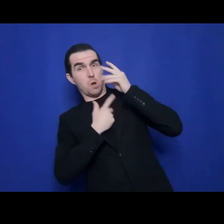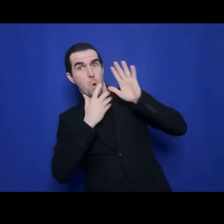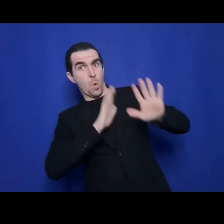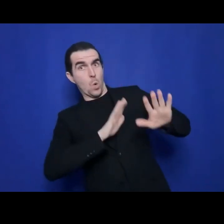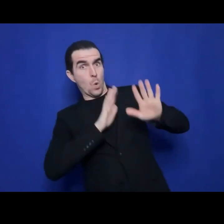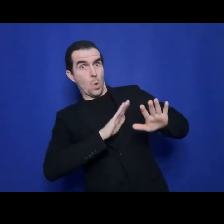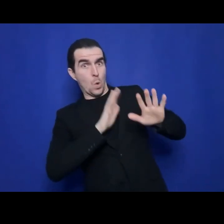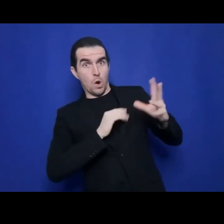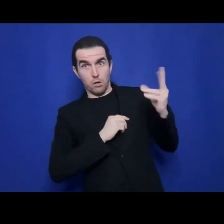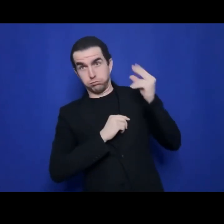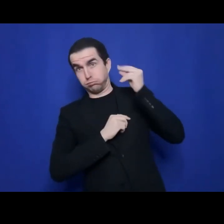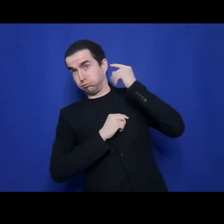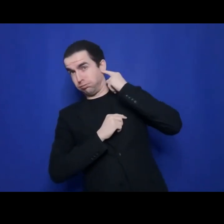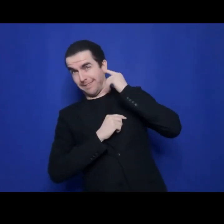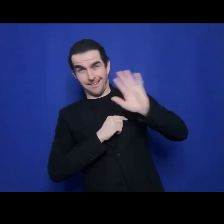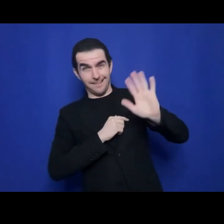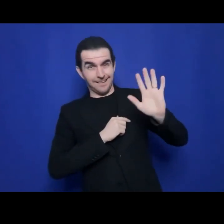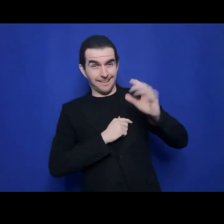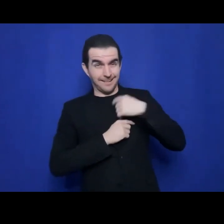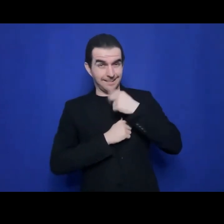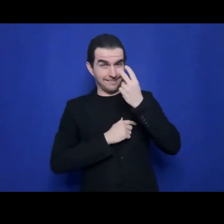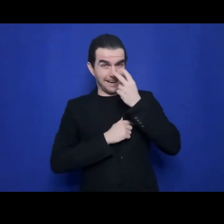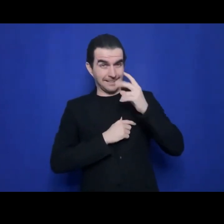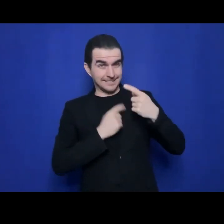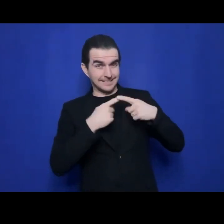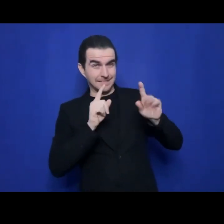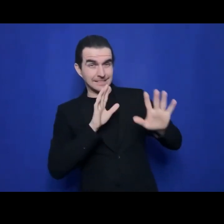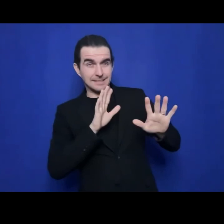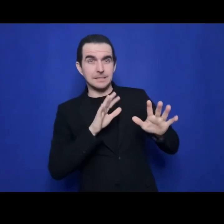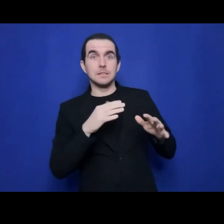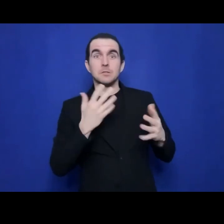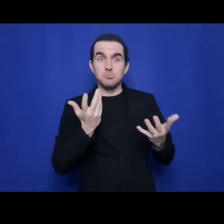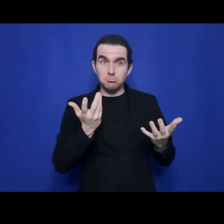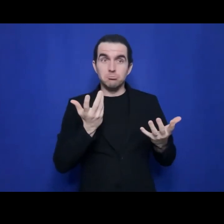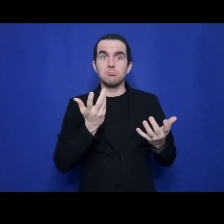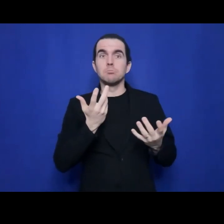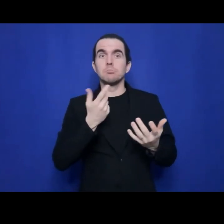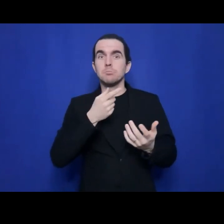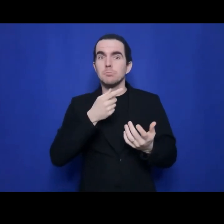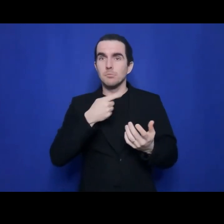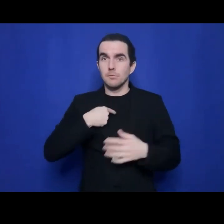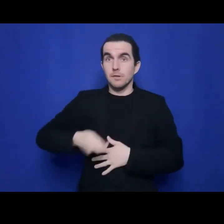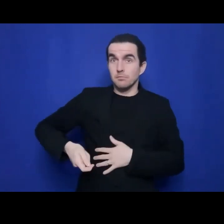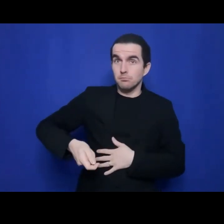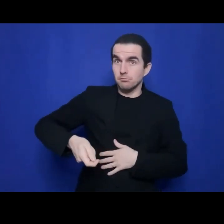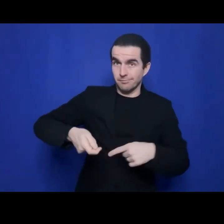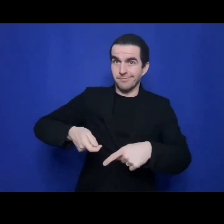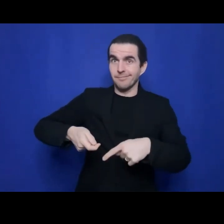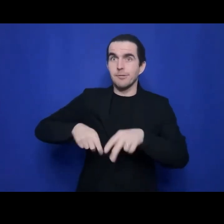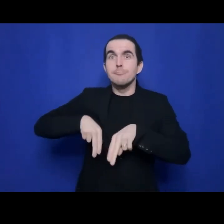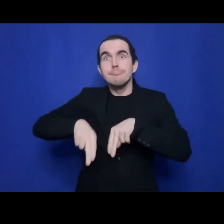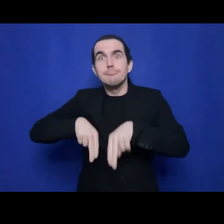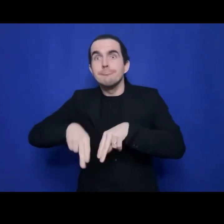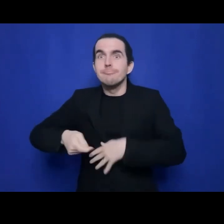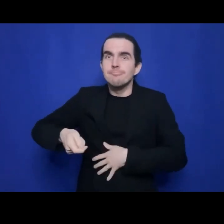the education that I'm emphasizing for us as blind people is also education that should be promoted onto